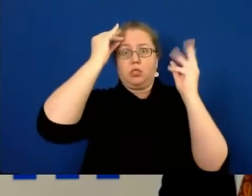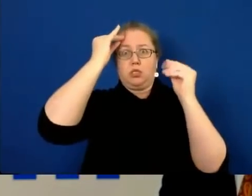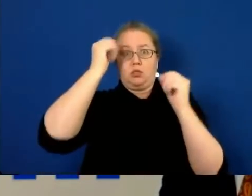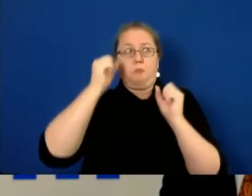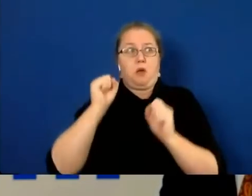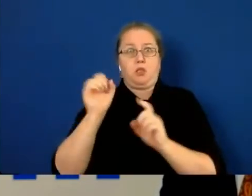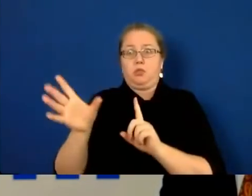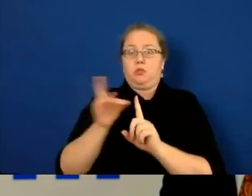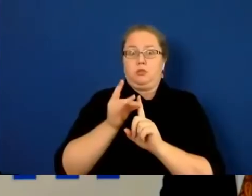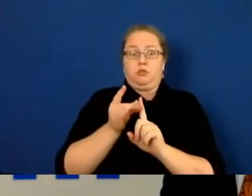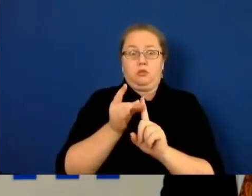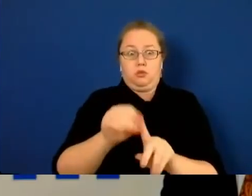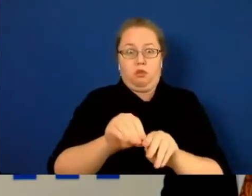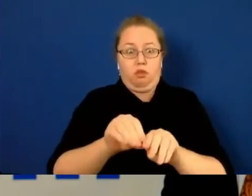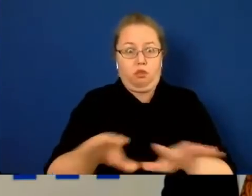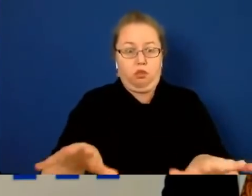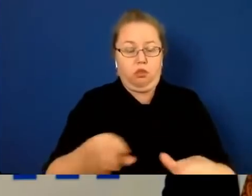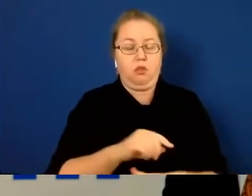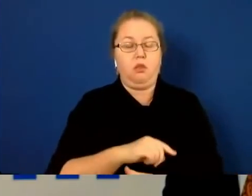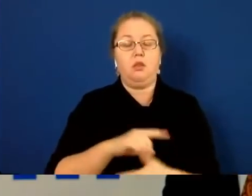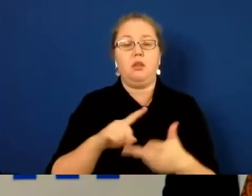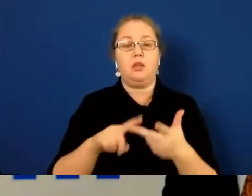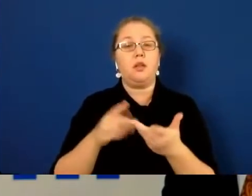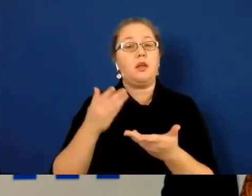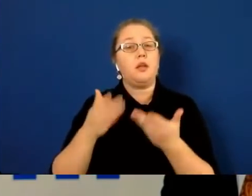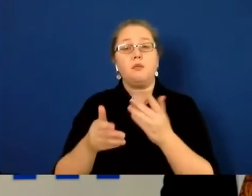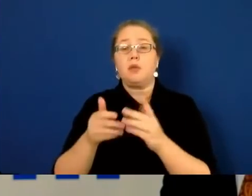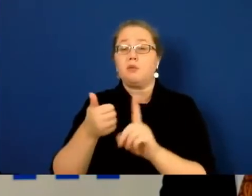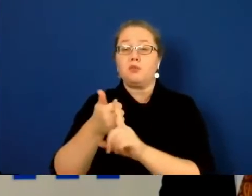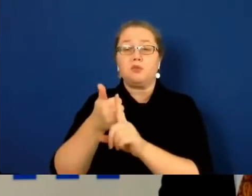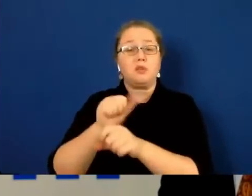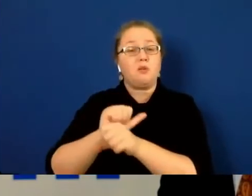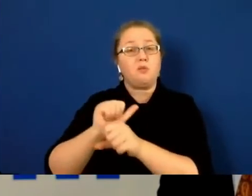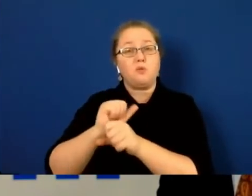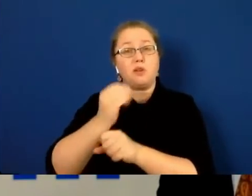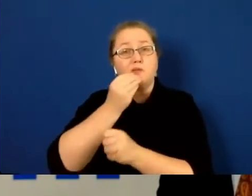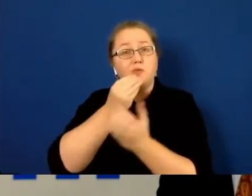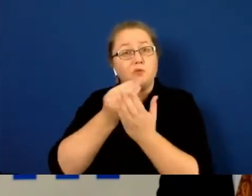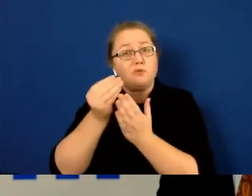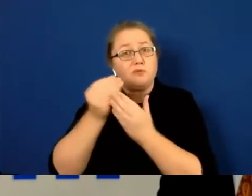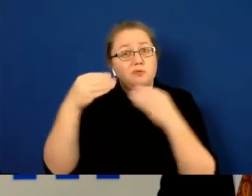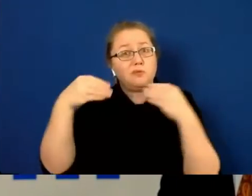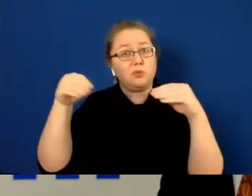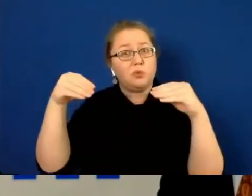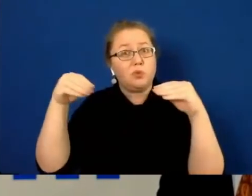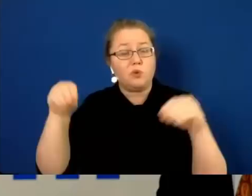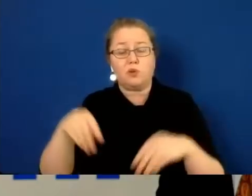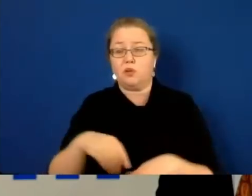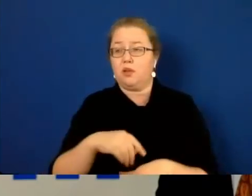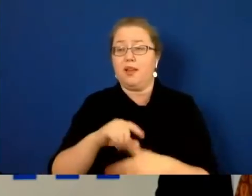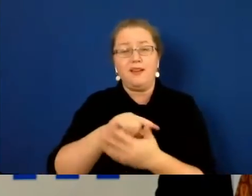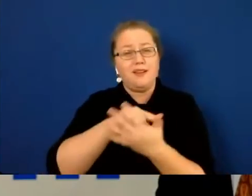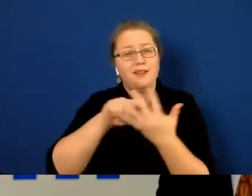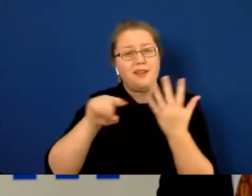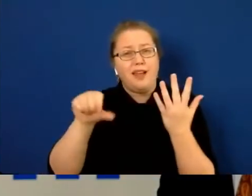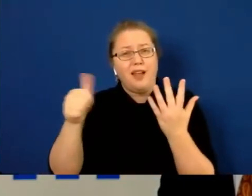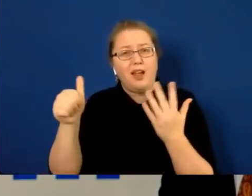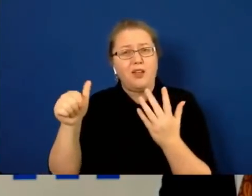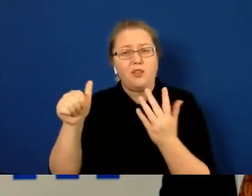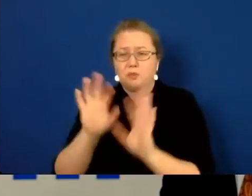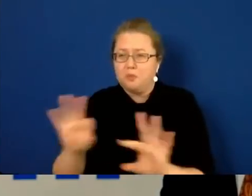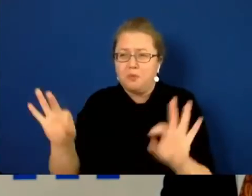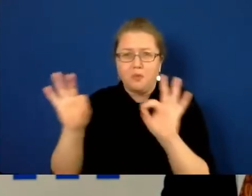need to support each other to deal with these stresses. Whether you're a healthcare worker, a surgeon who's trying to catch up on people